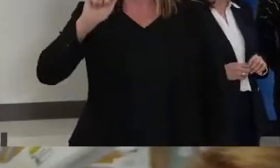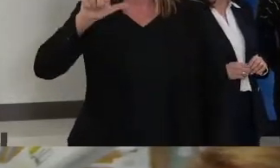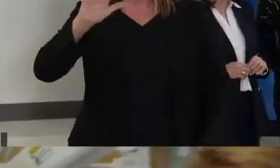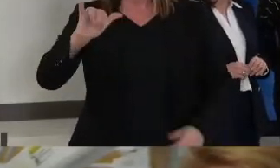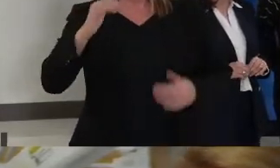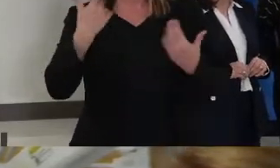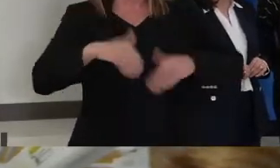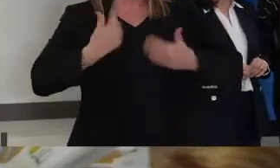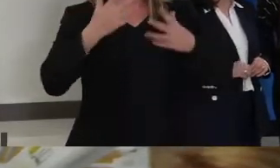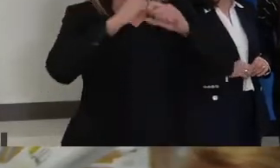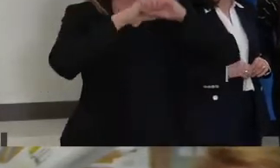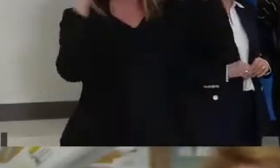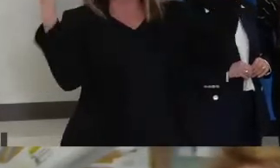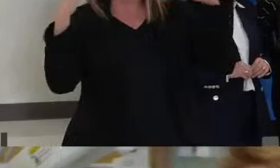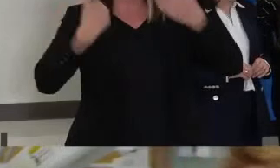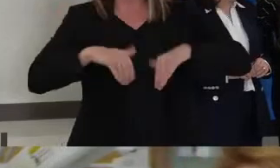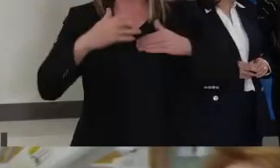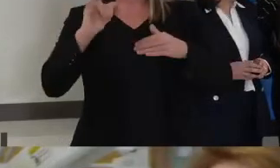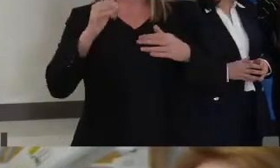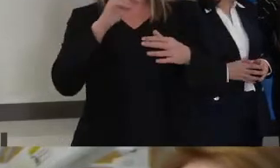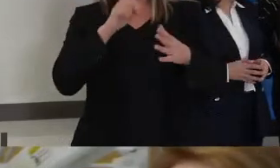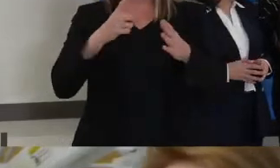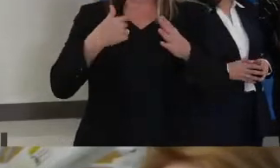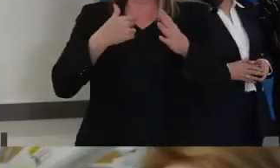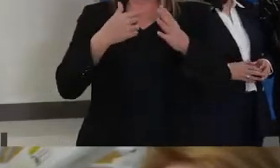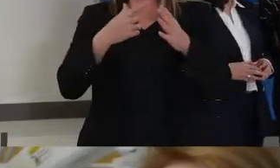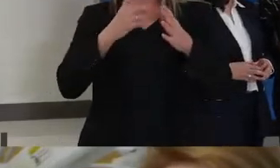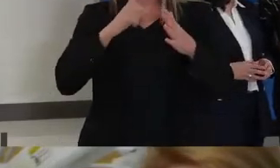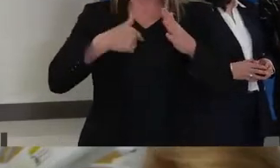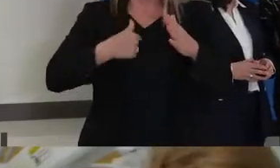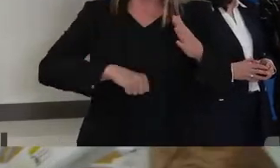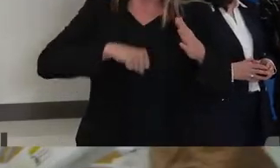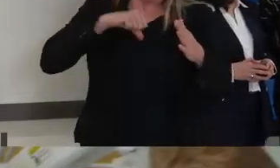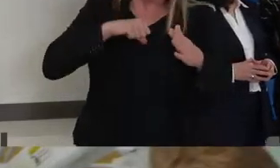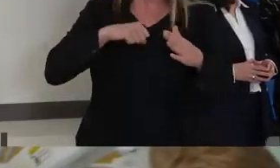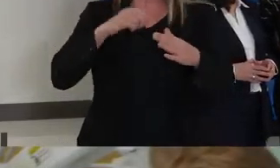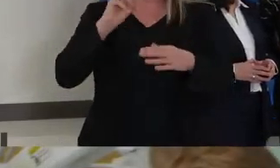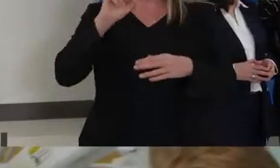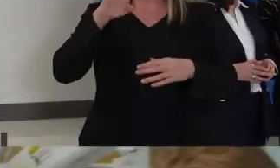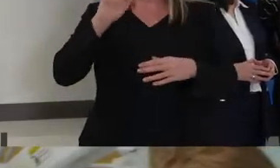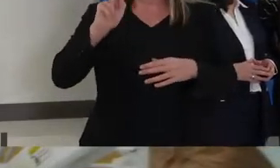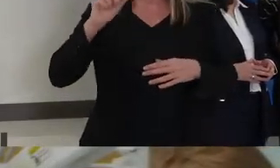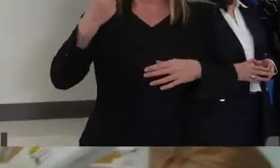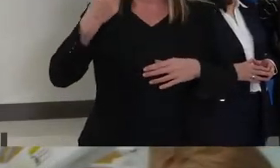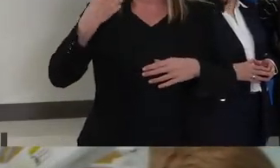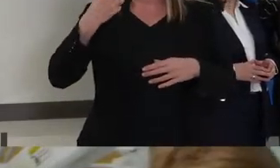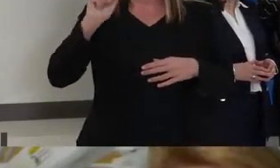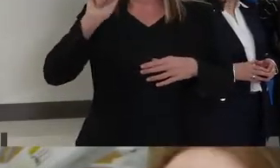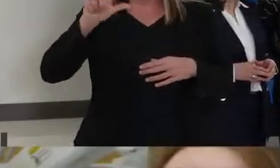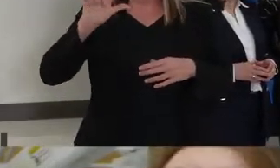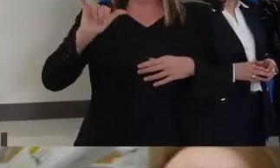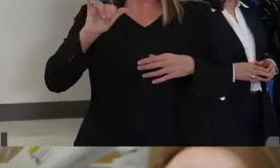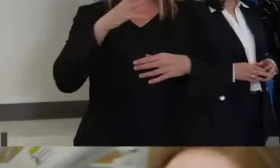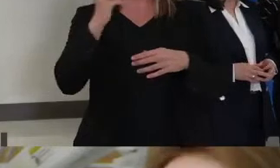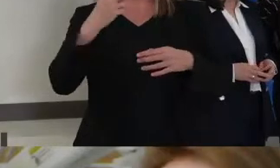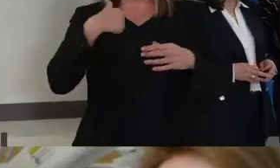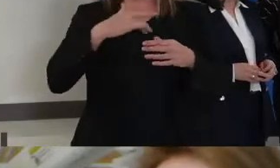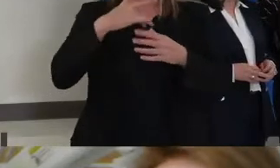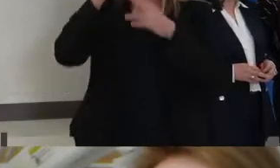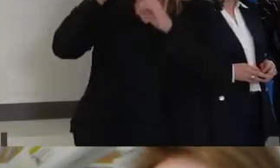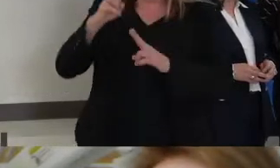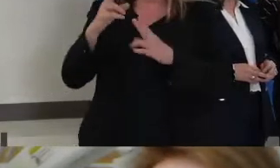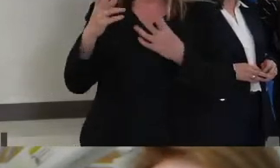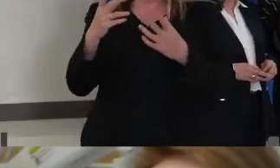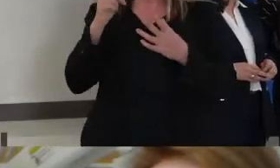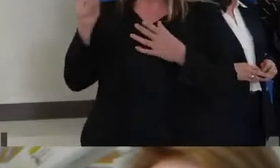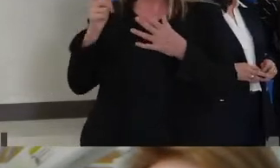visionary in so much of this, and I cannot impress upon you more how proud I am of Mark Galley and how honored I am that he's the head